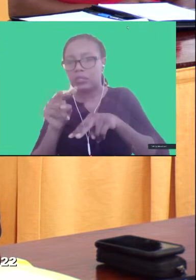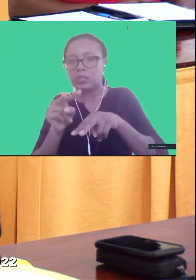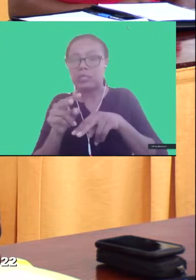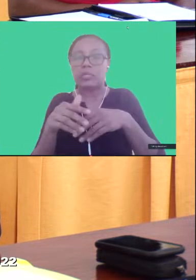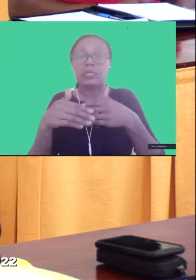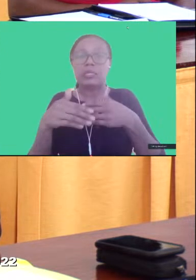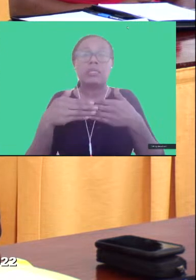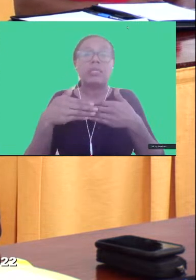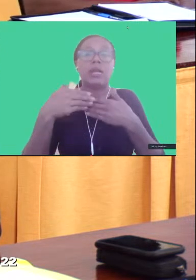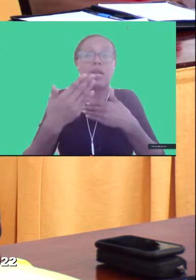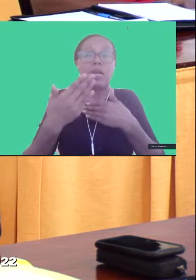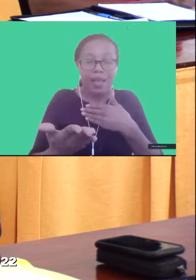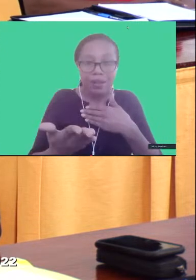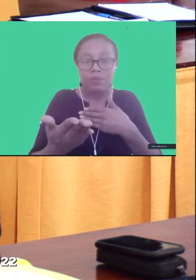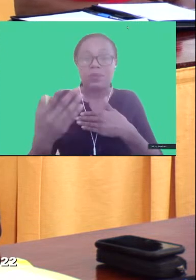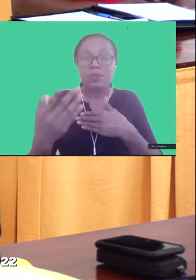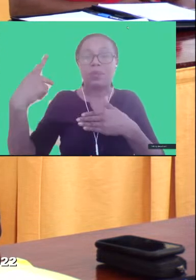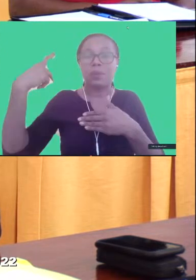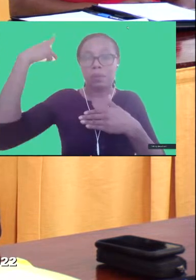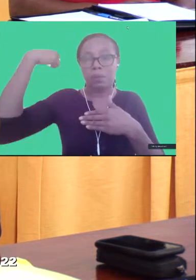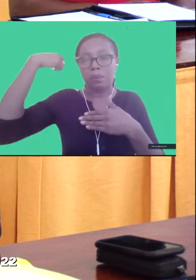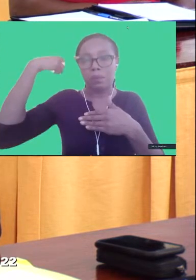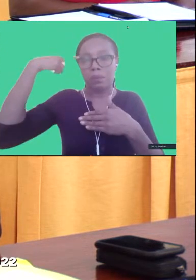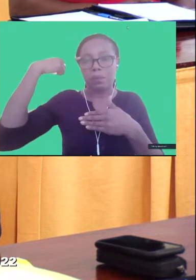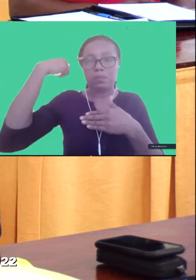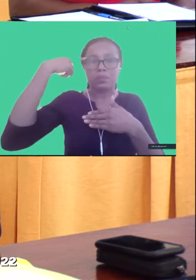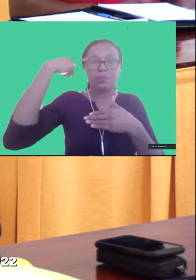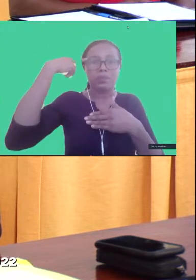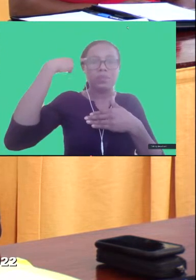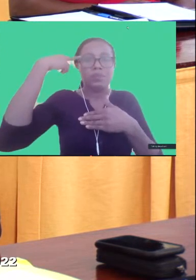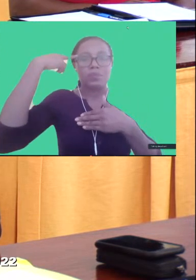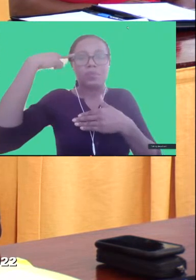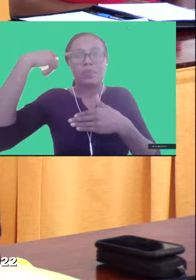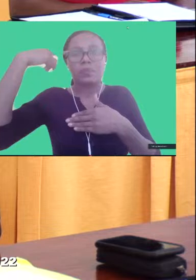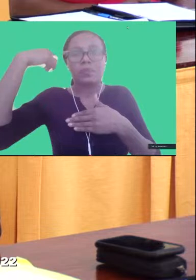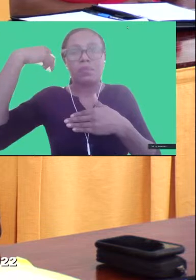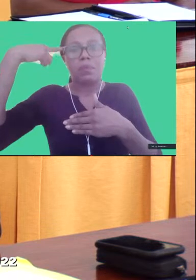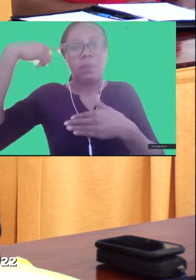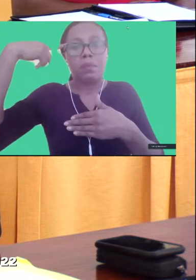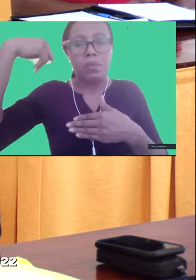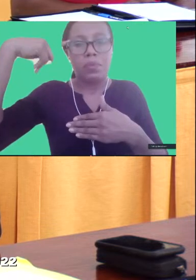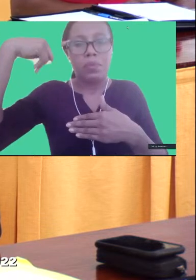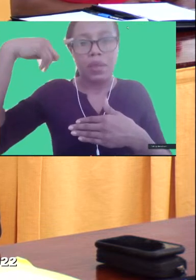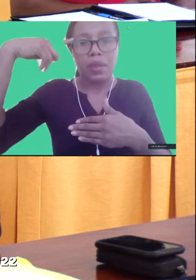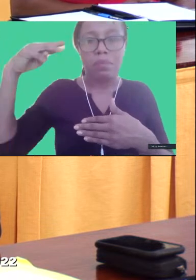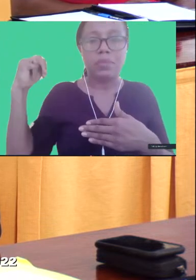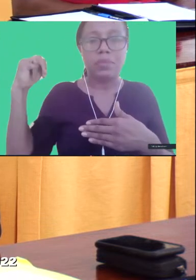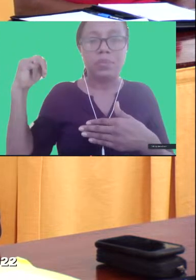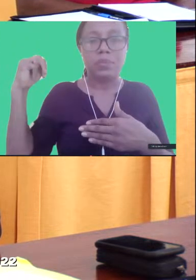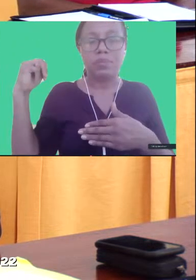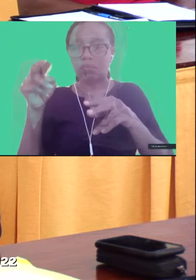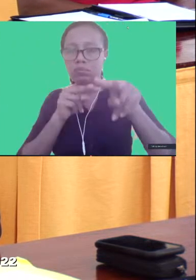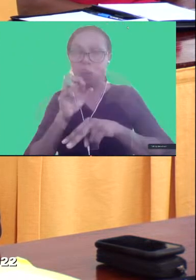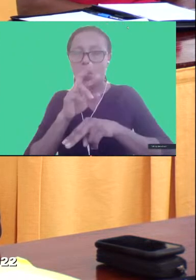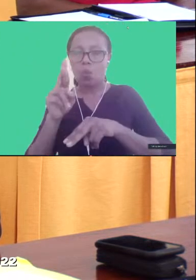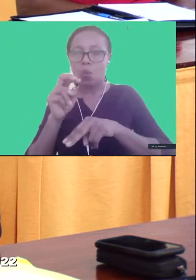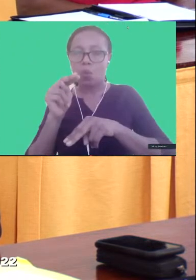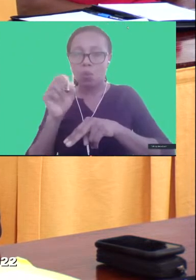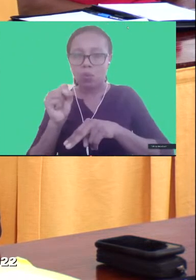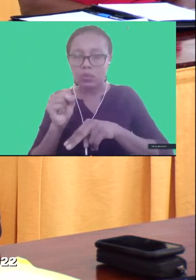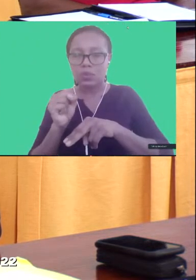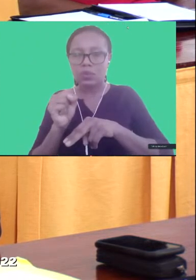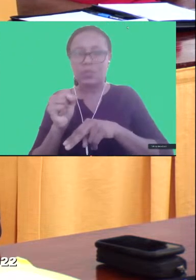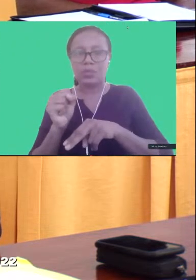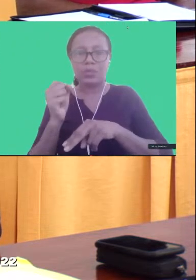mind, accompanied by the Honourable Member for St. John in his capacity as Minister in the Ministry for